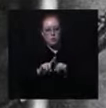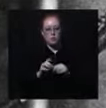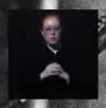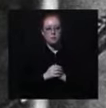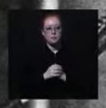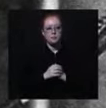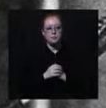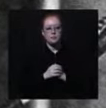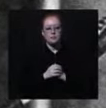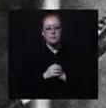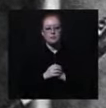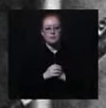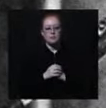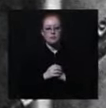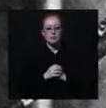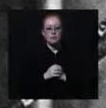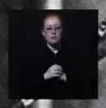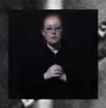and